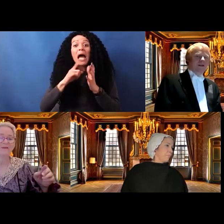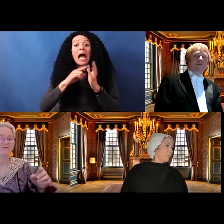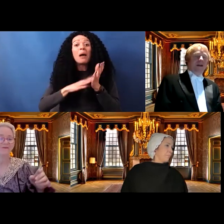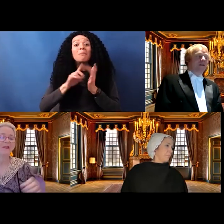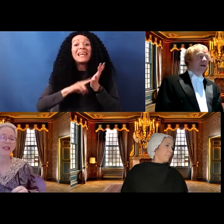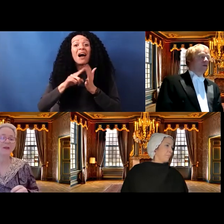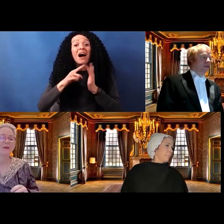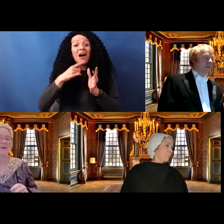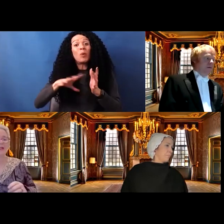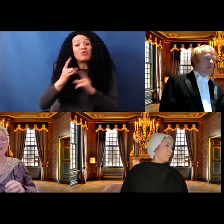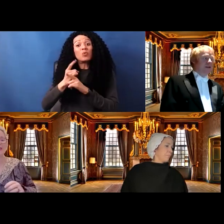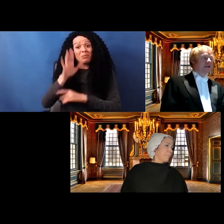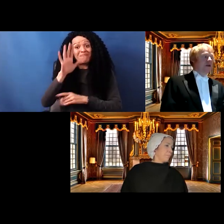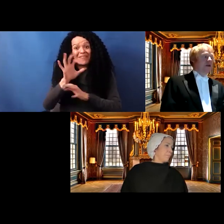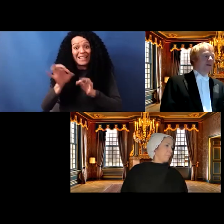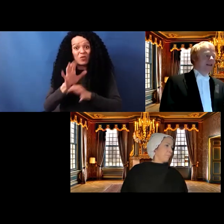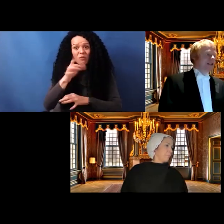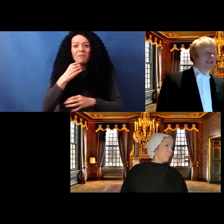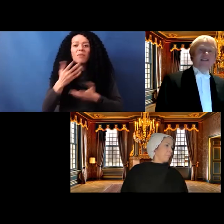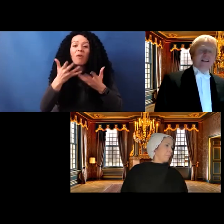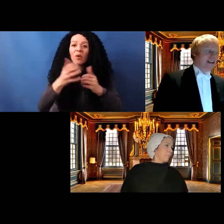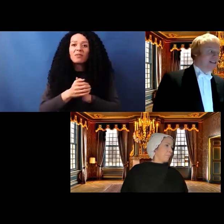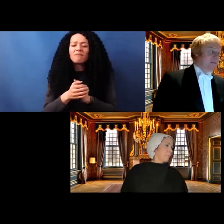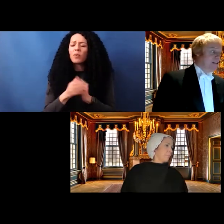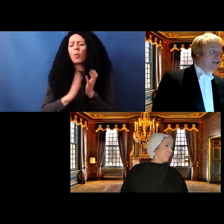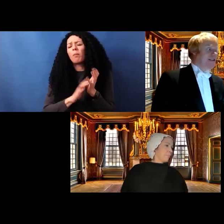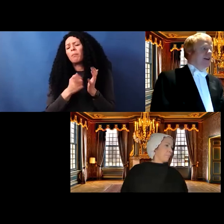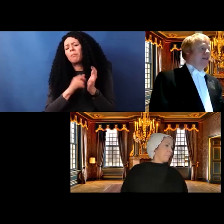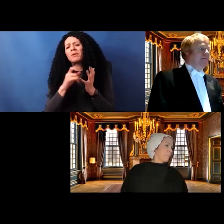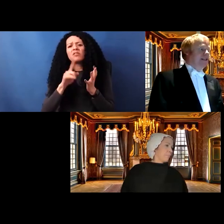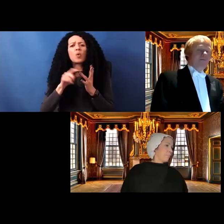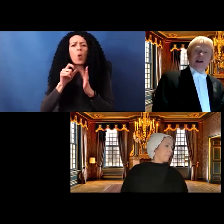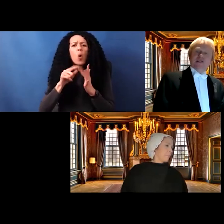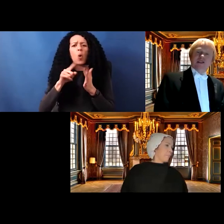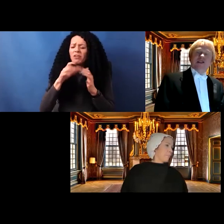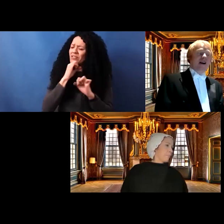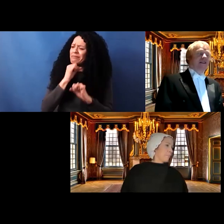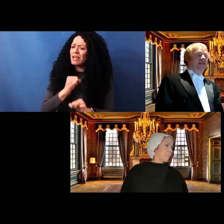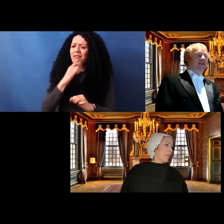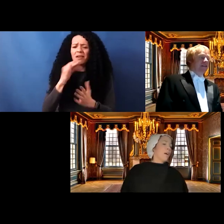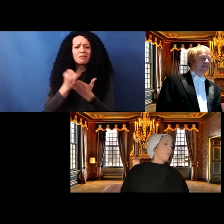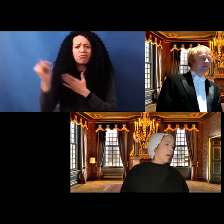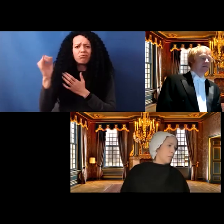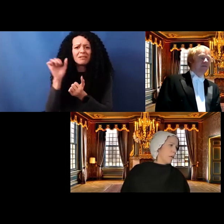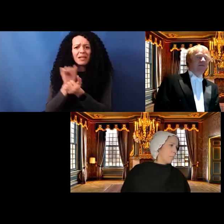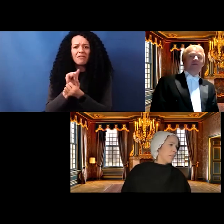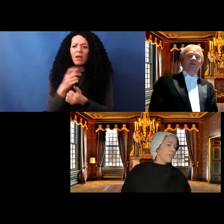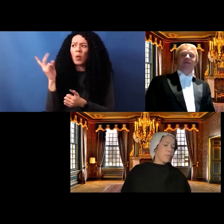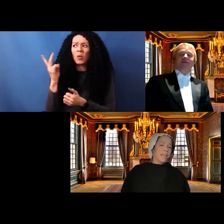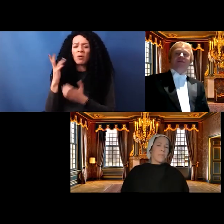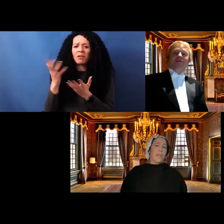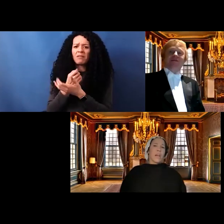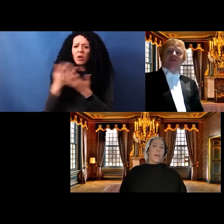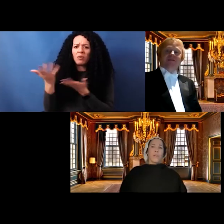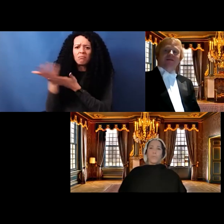course. Thank you. Mrs. Opie is such a dedicated abolitionist. They must have much to discuss. I think so,